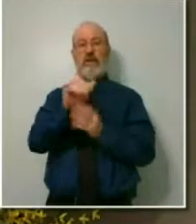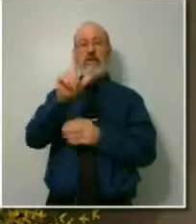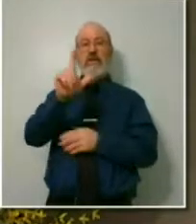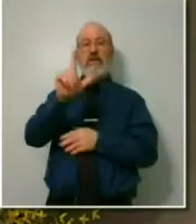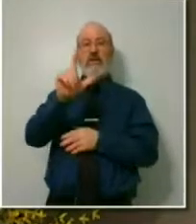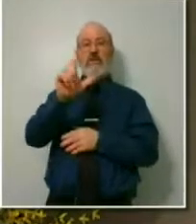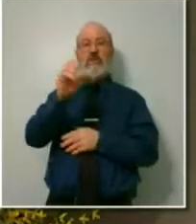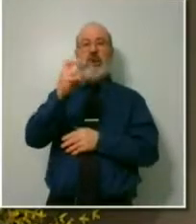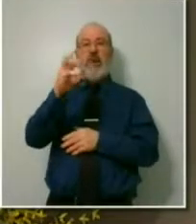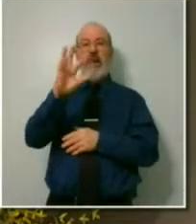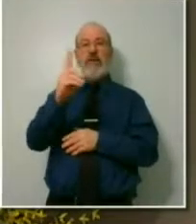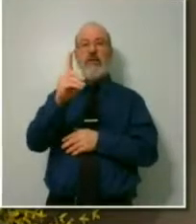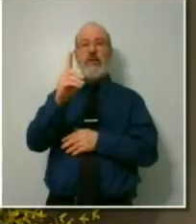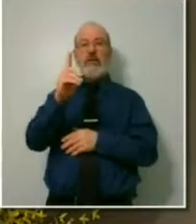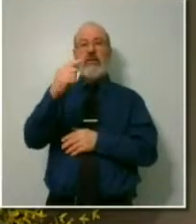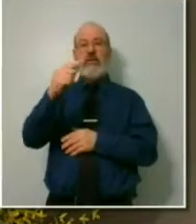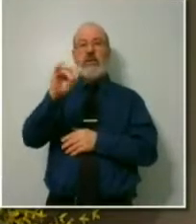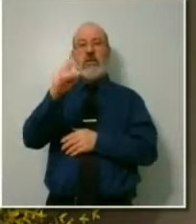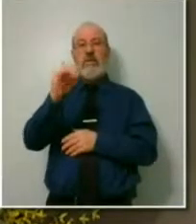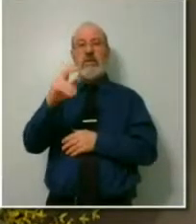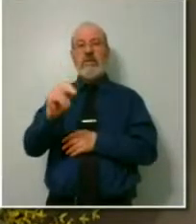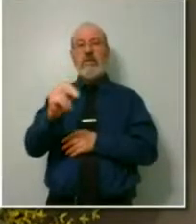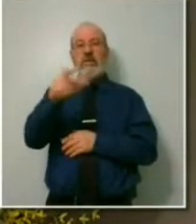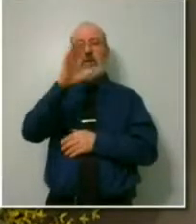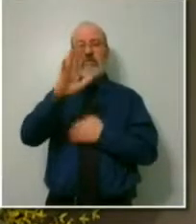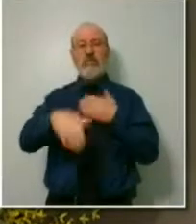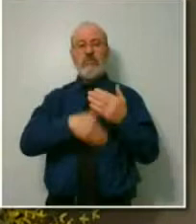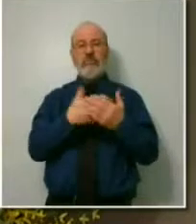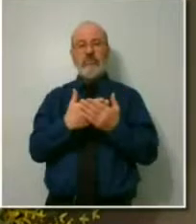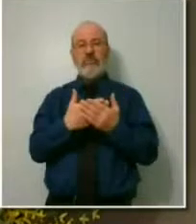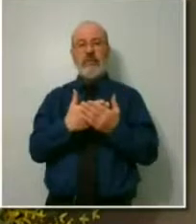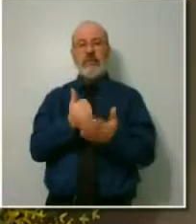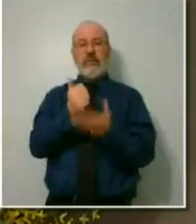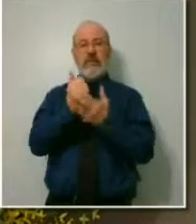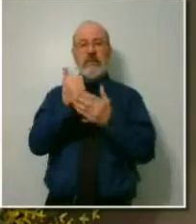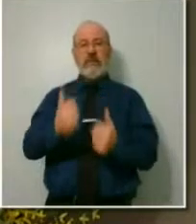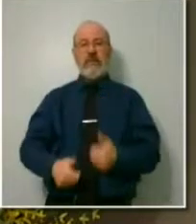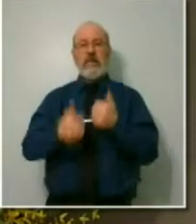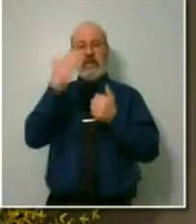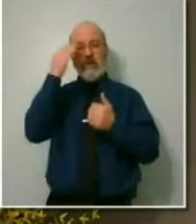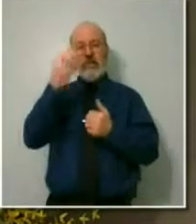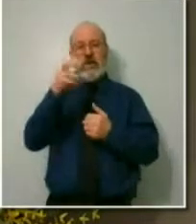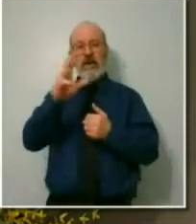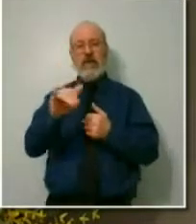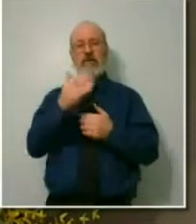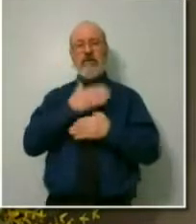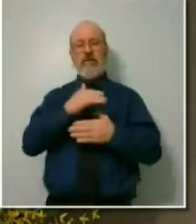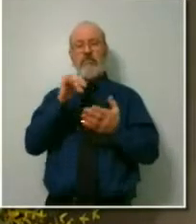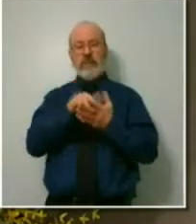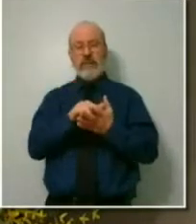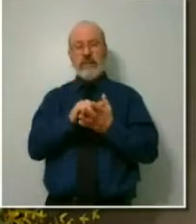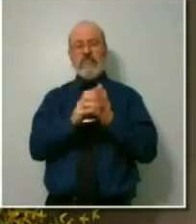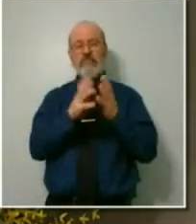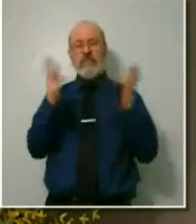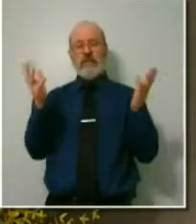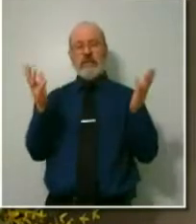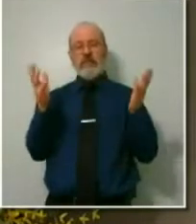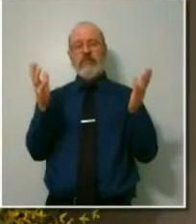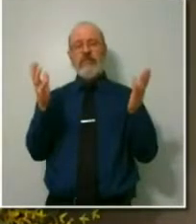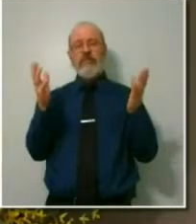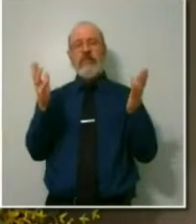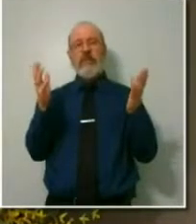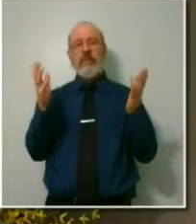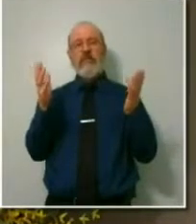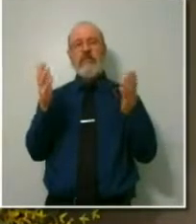Gibbons and God's gracious intervention in his life. I know that Harry would appreciate that very much. All right. So those